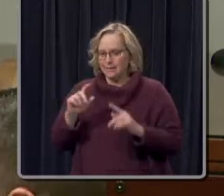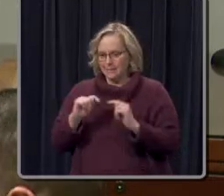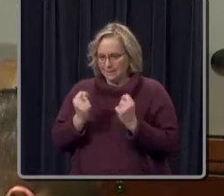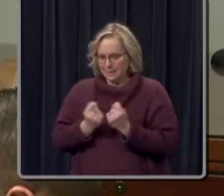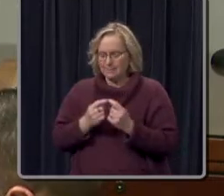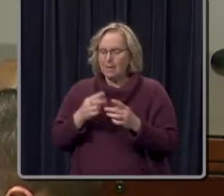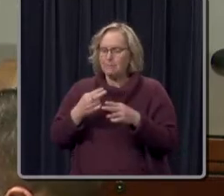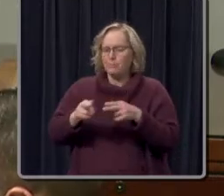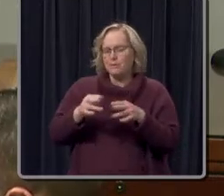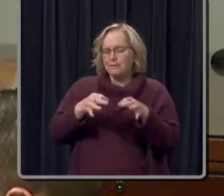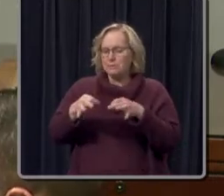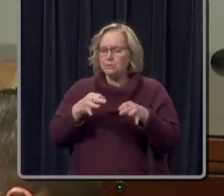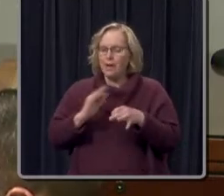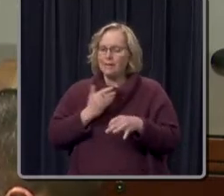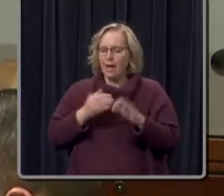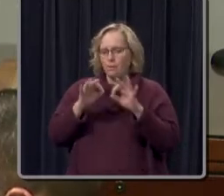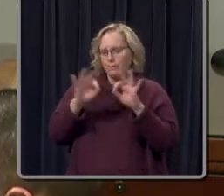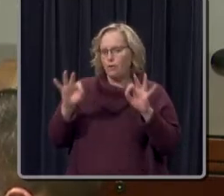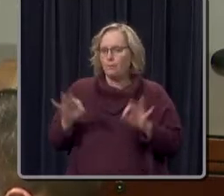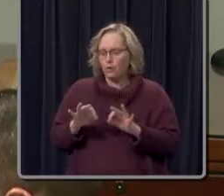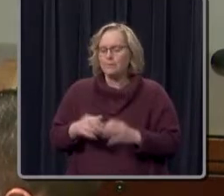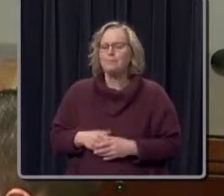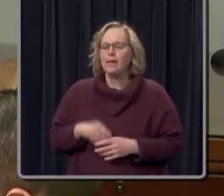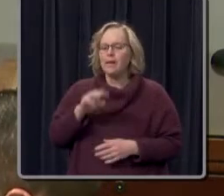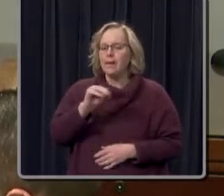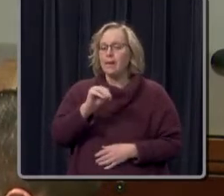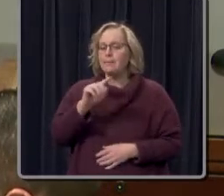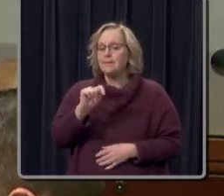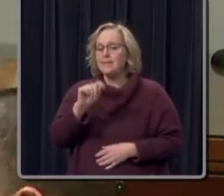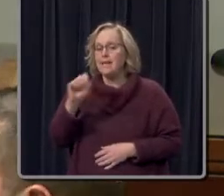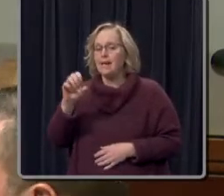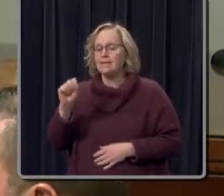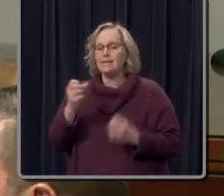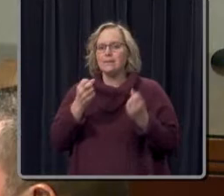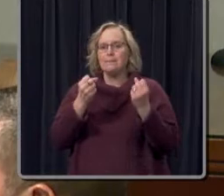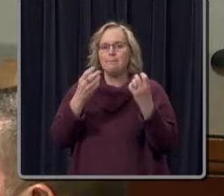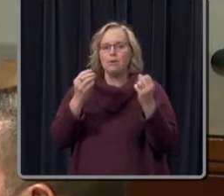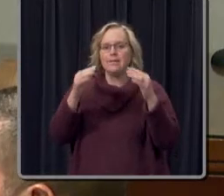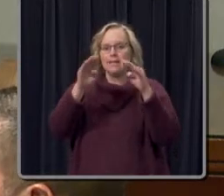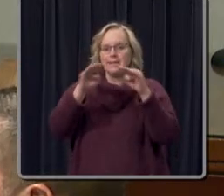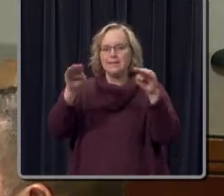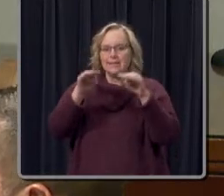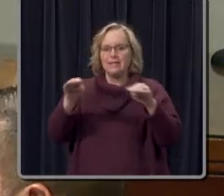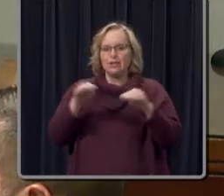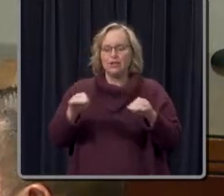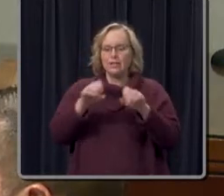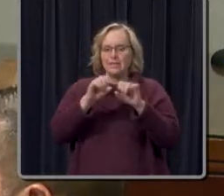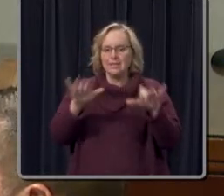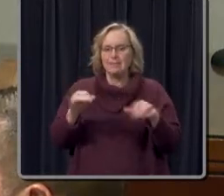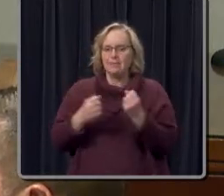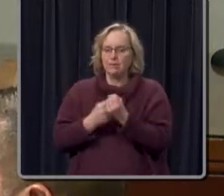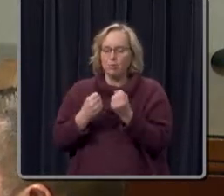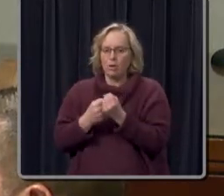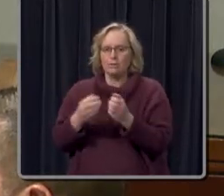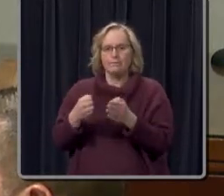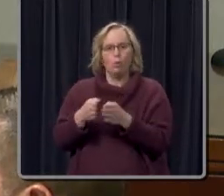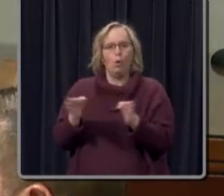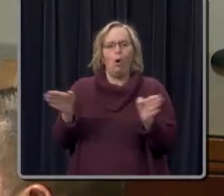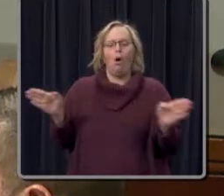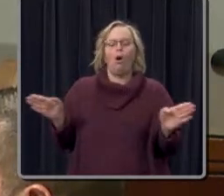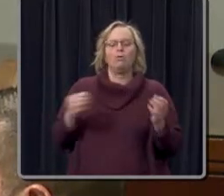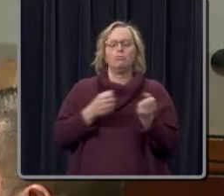framework. MTSS stands for Multi-Tier Systems of Supports. It is a broad framework that really